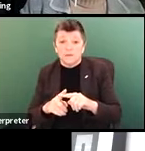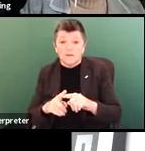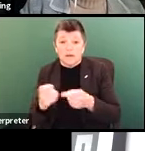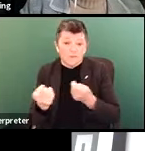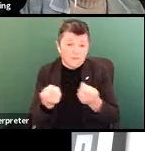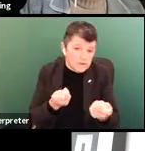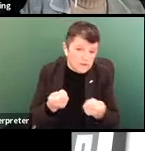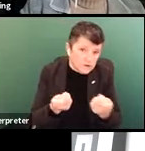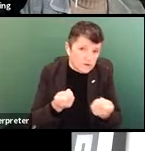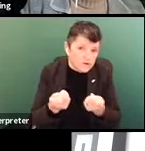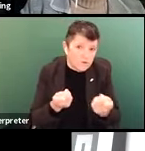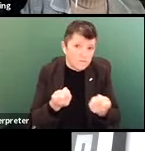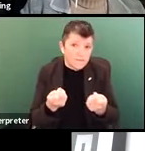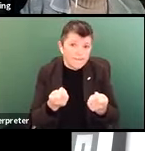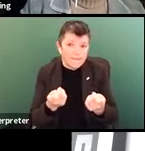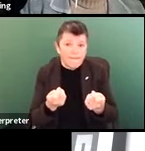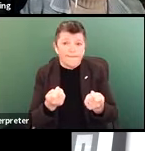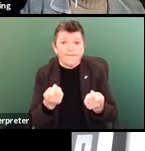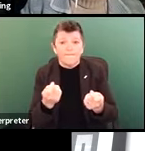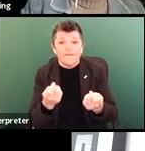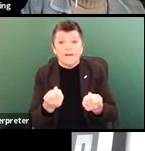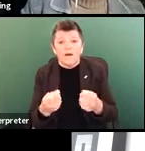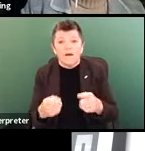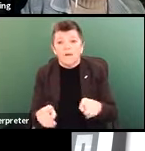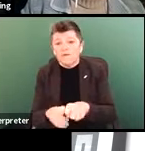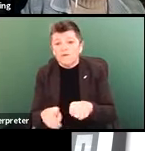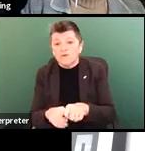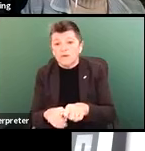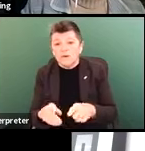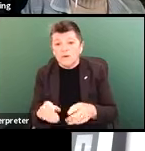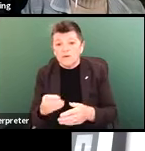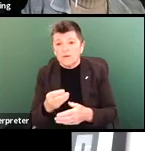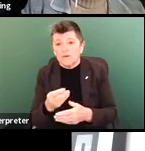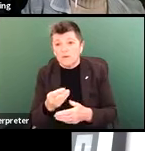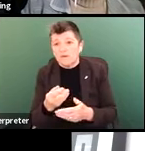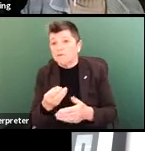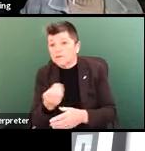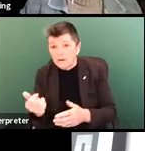administration, and also some kind of raising tax